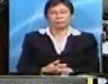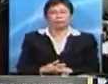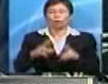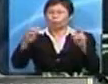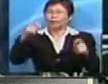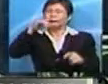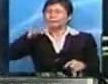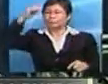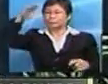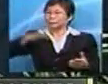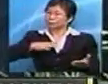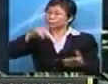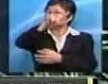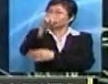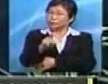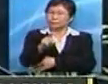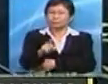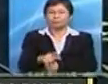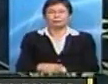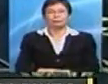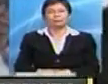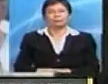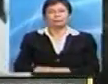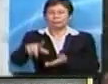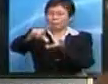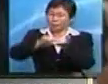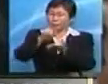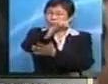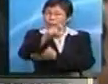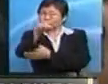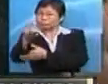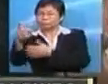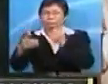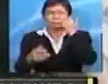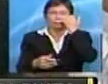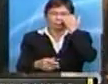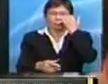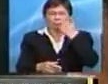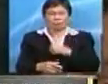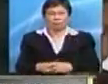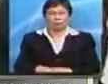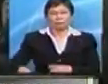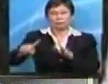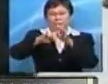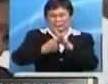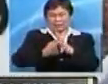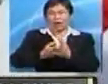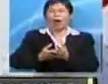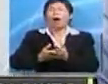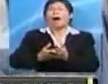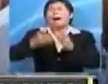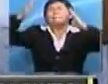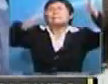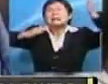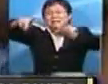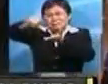Okay, ladies and gentlemen, members of the media, the floor is now open for Q&A session. We will start with local media